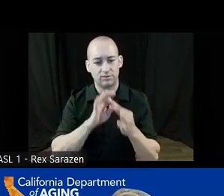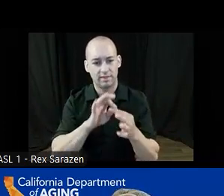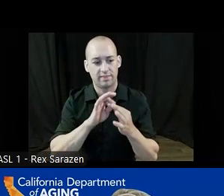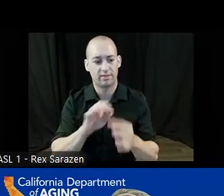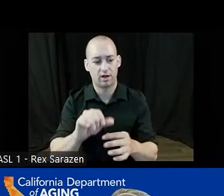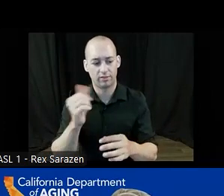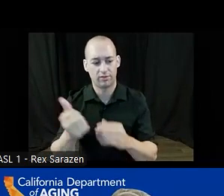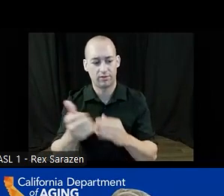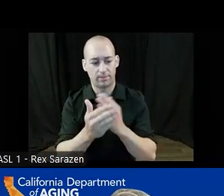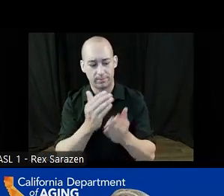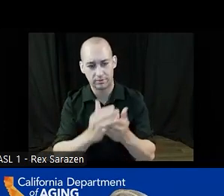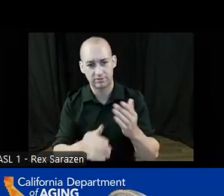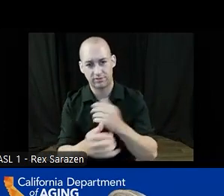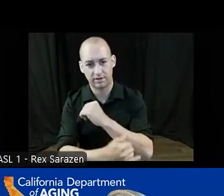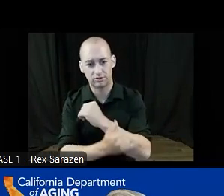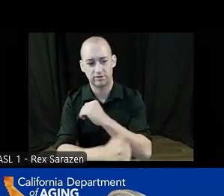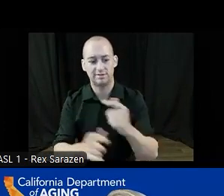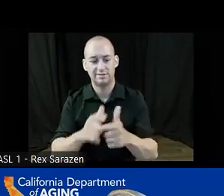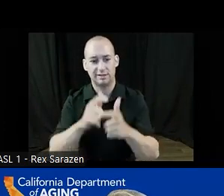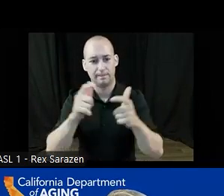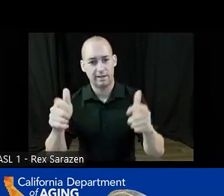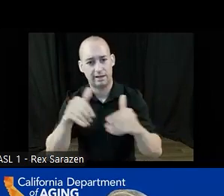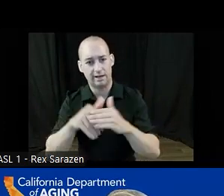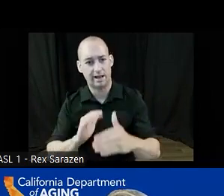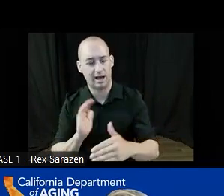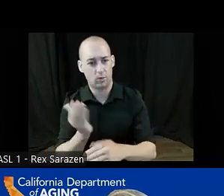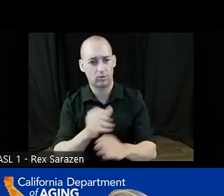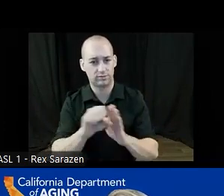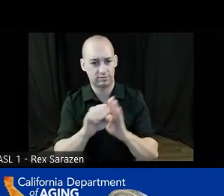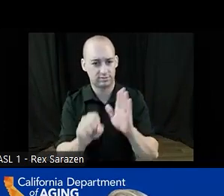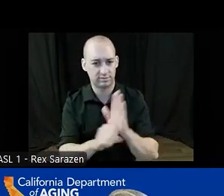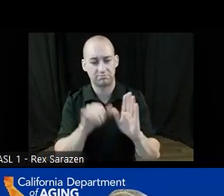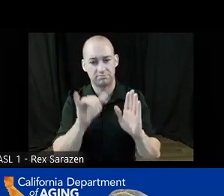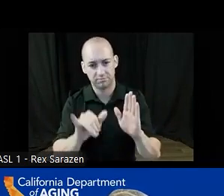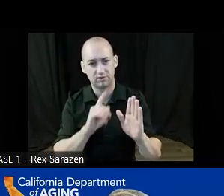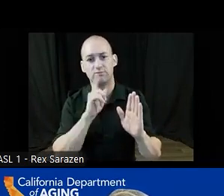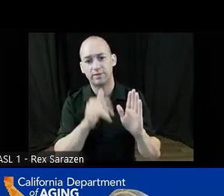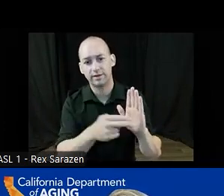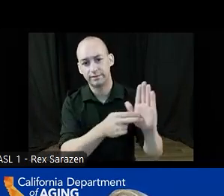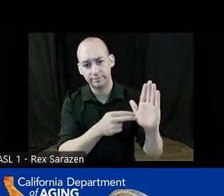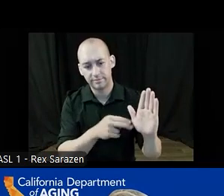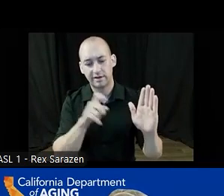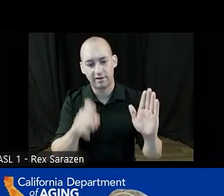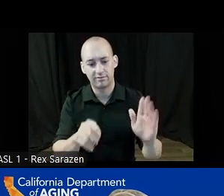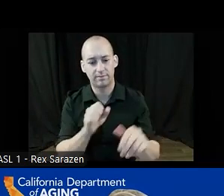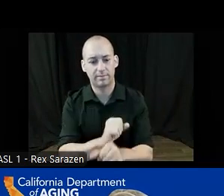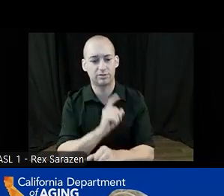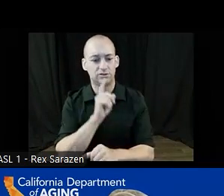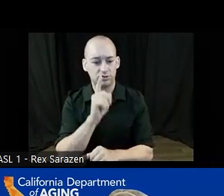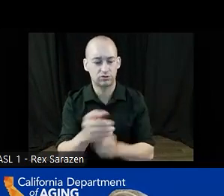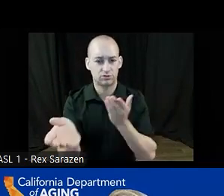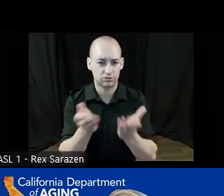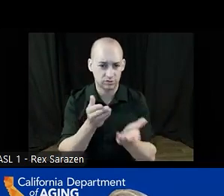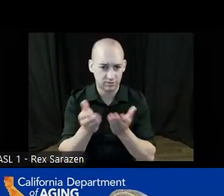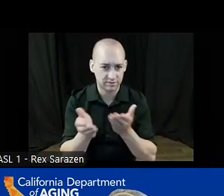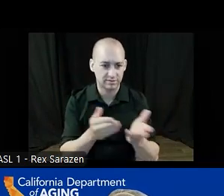even more significant in our state. And what this really underscores is that we have to ensure that services and